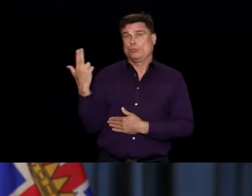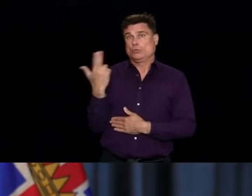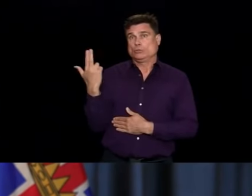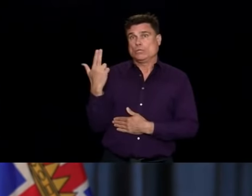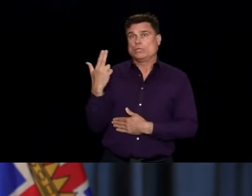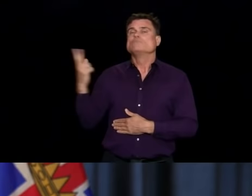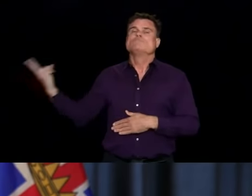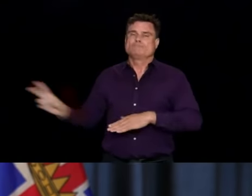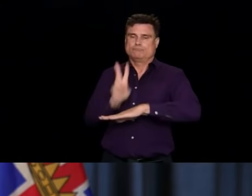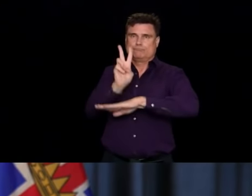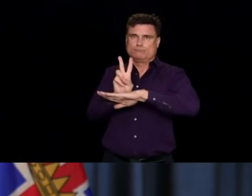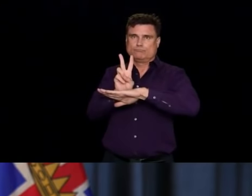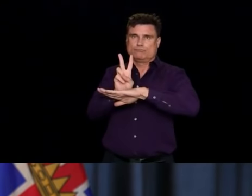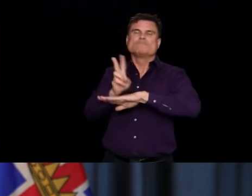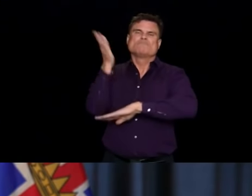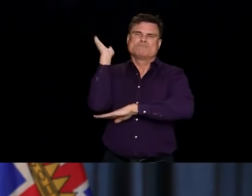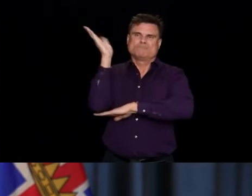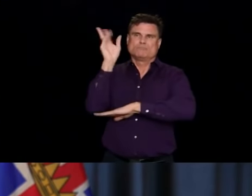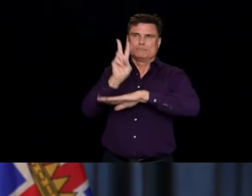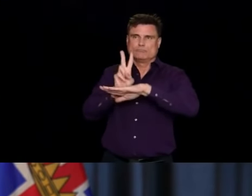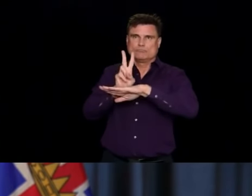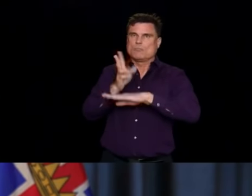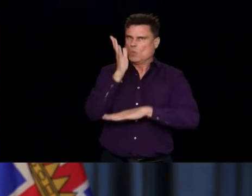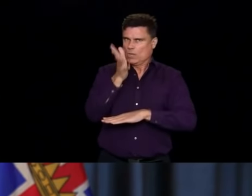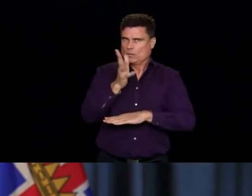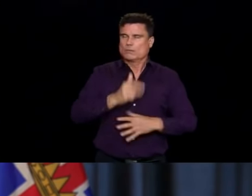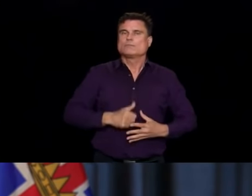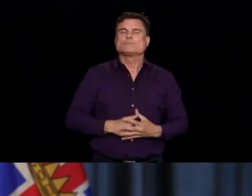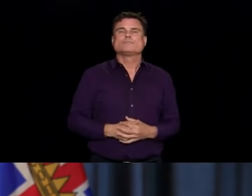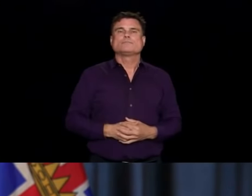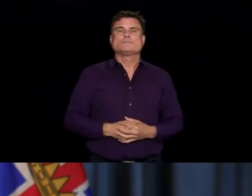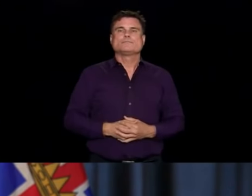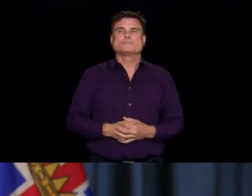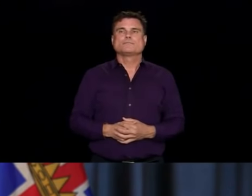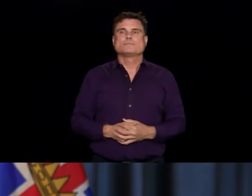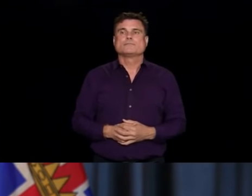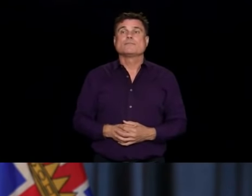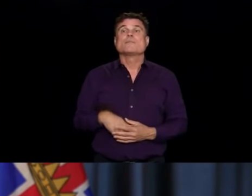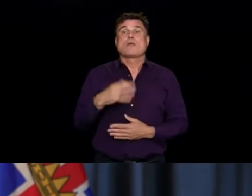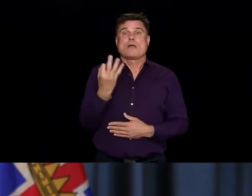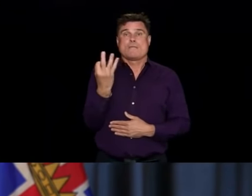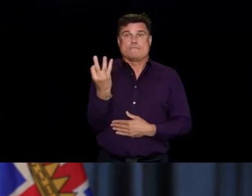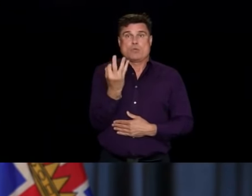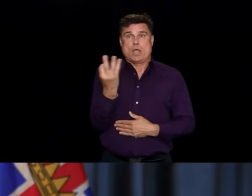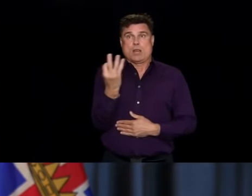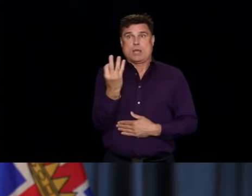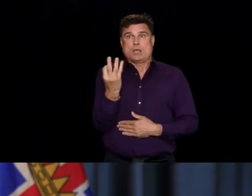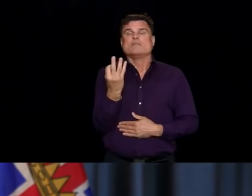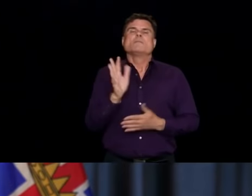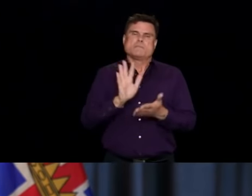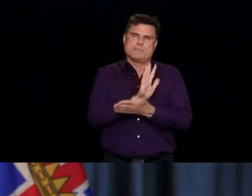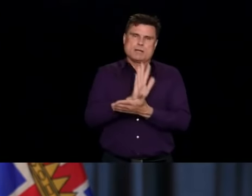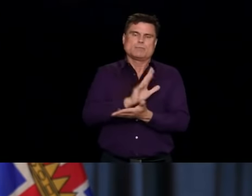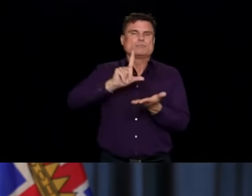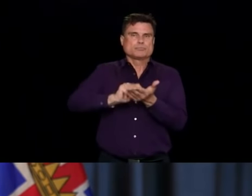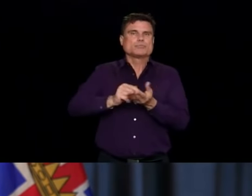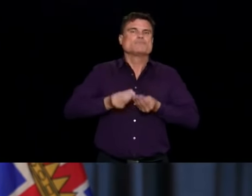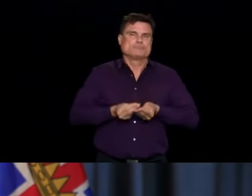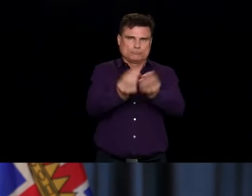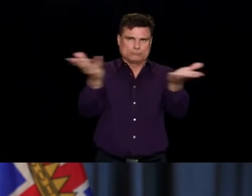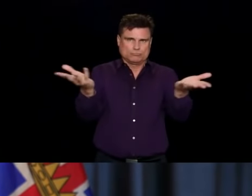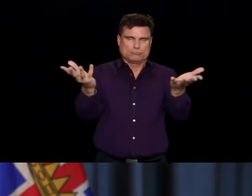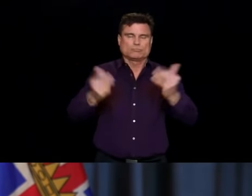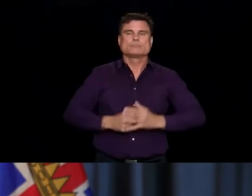there will be another in-person briefing here from Victoria, Dr. Henry and myself. On Friday, there'll be a